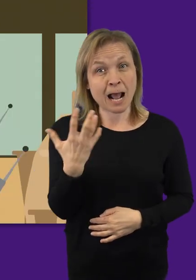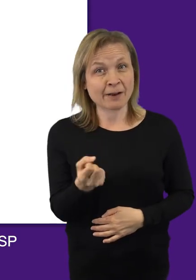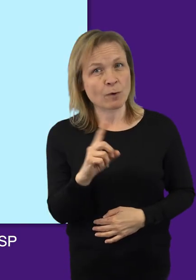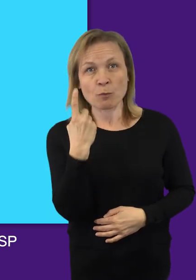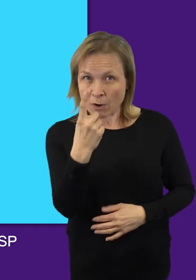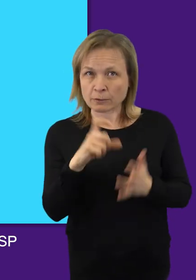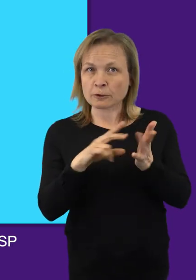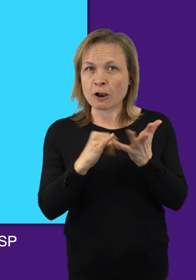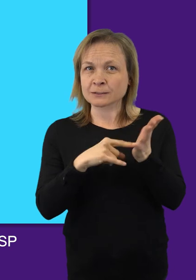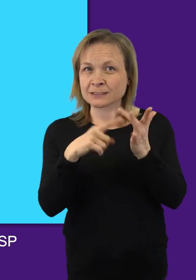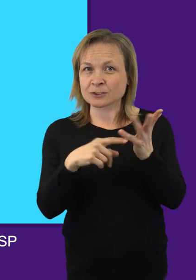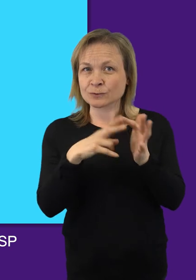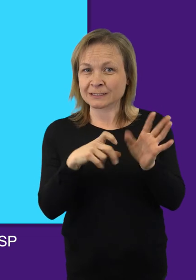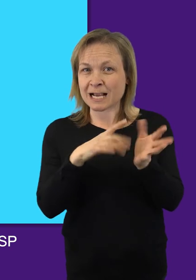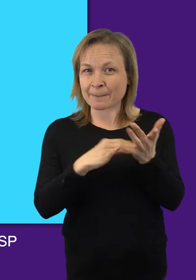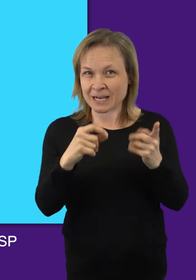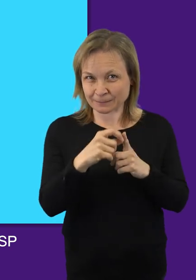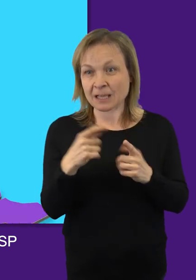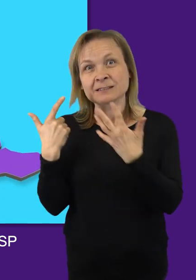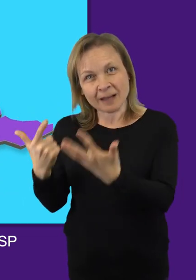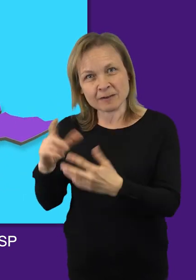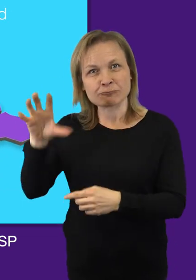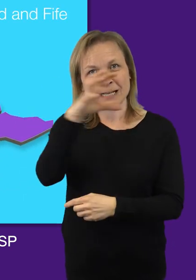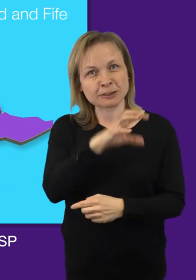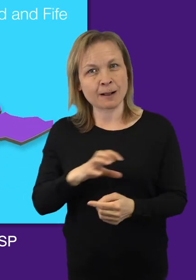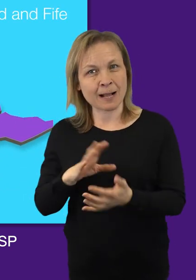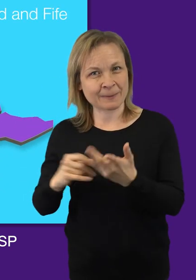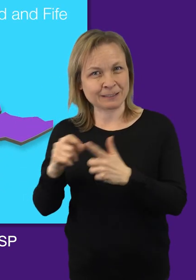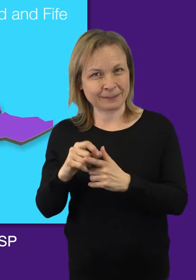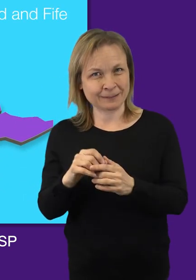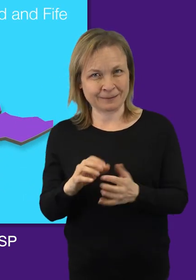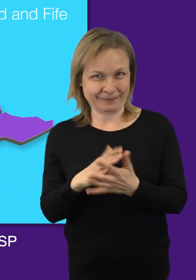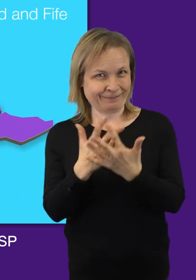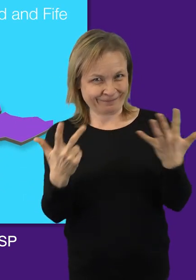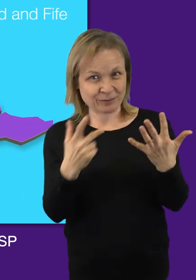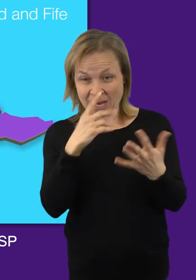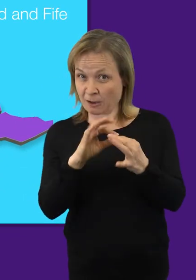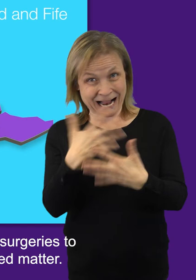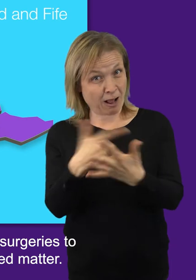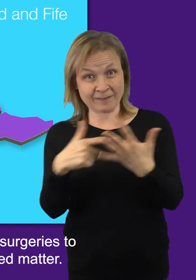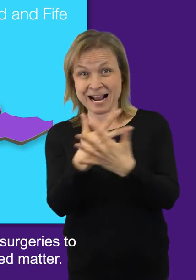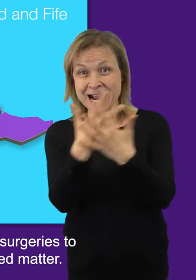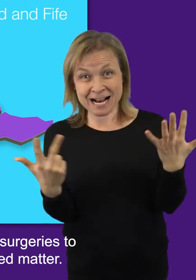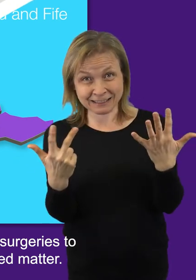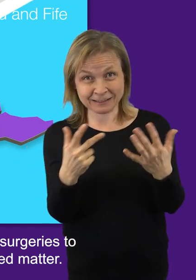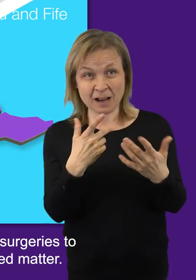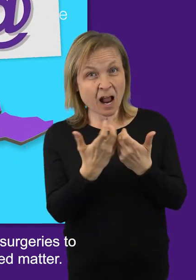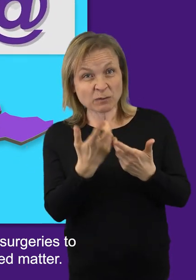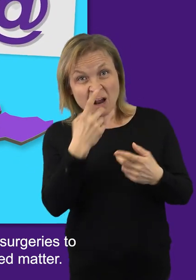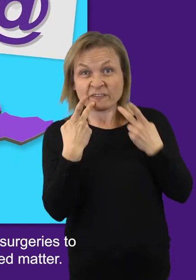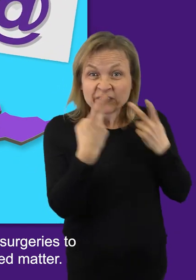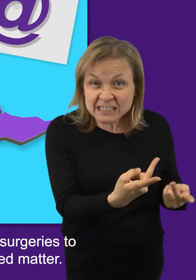local area. Everyone in Scotland has one constituency MSP and seven regional MSPs. You can